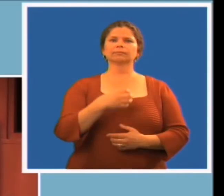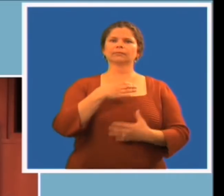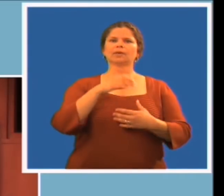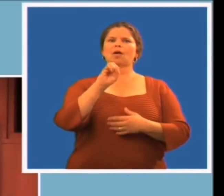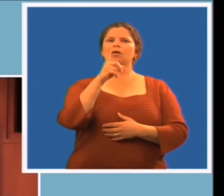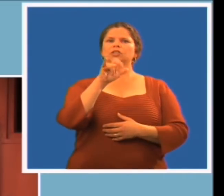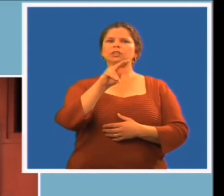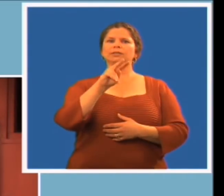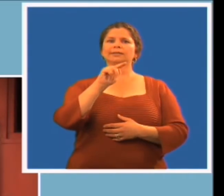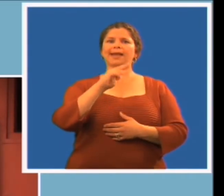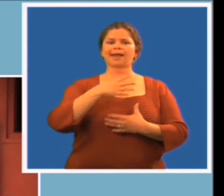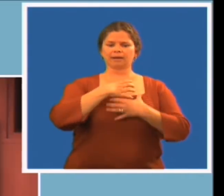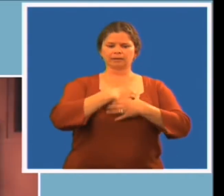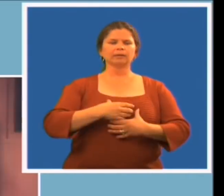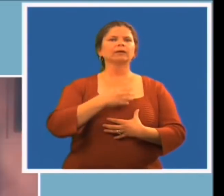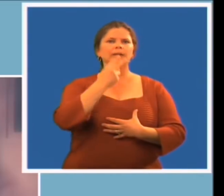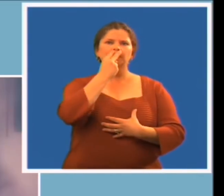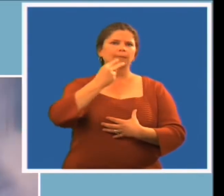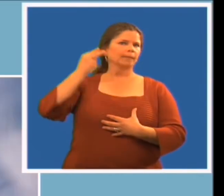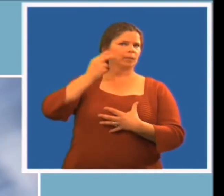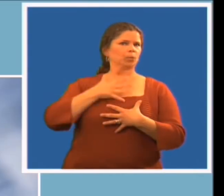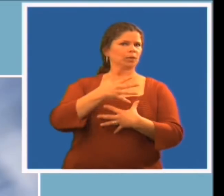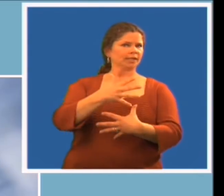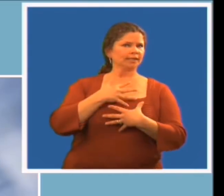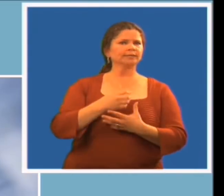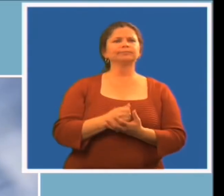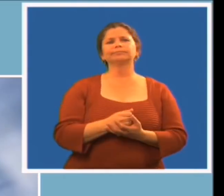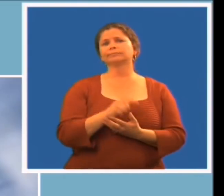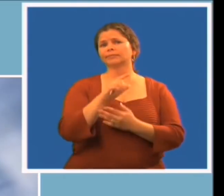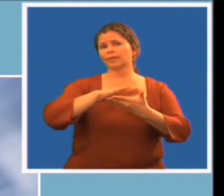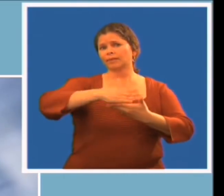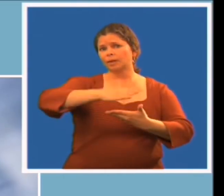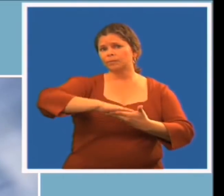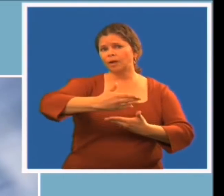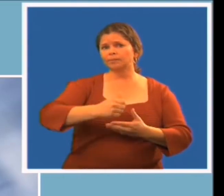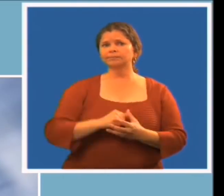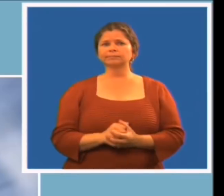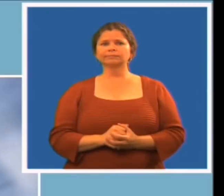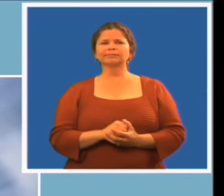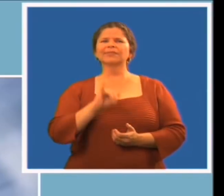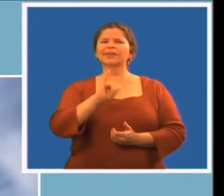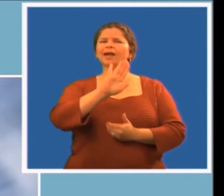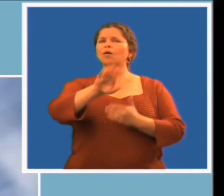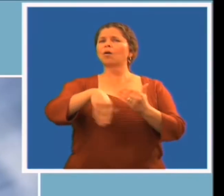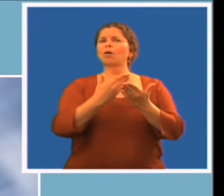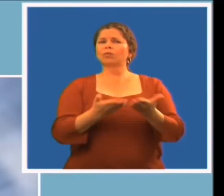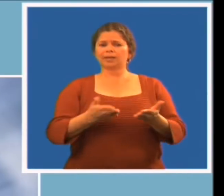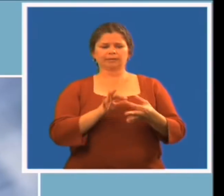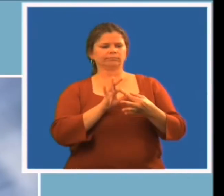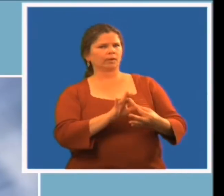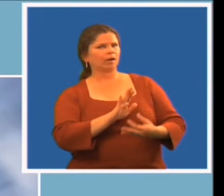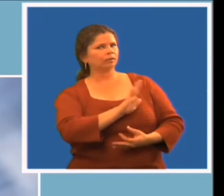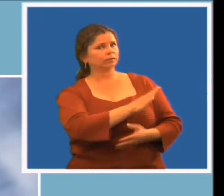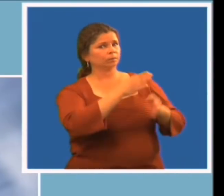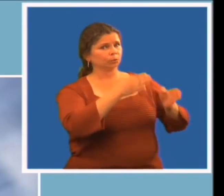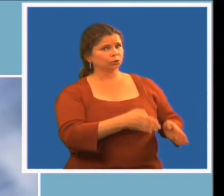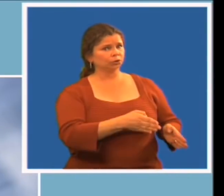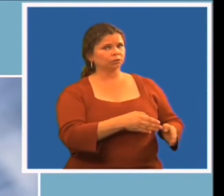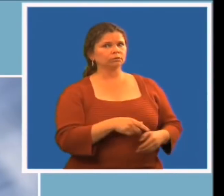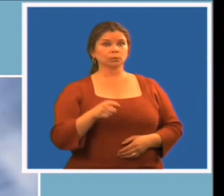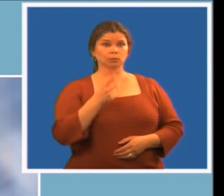assistive devices. Examples would include a wheelchair, a white cane, an oxygen tank, or a